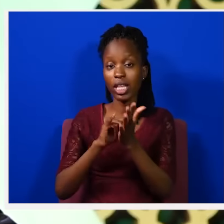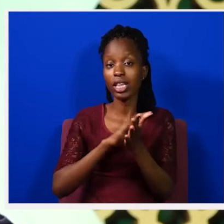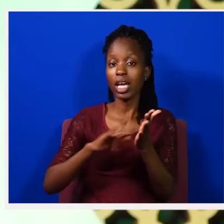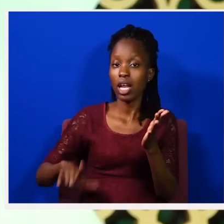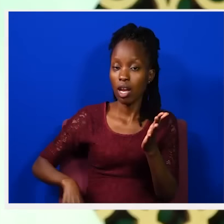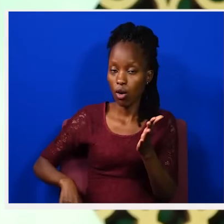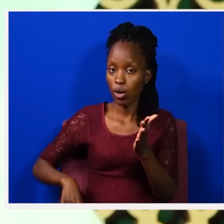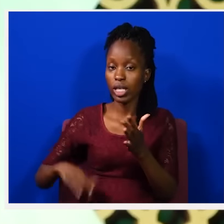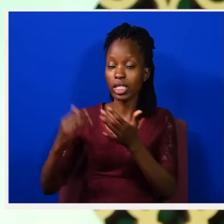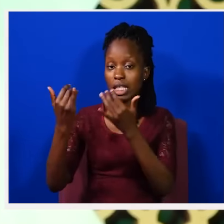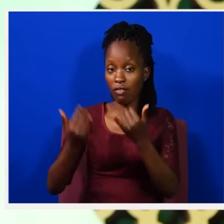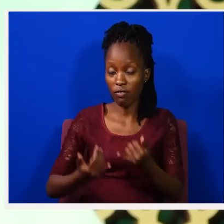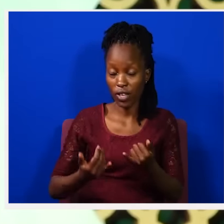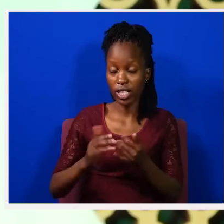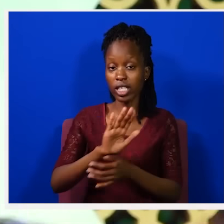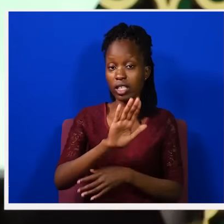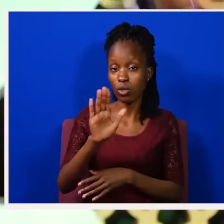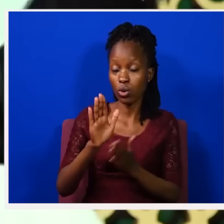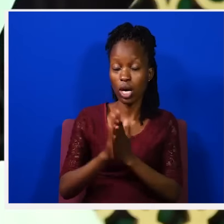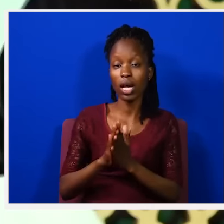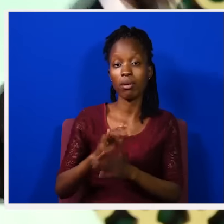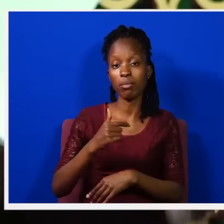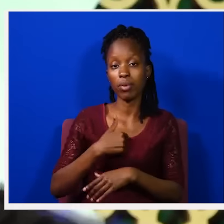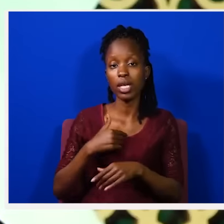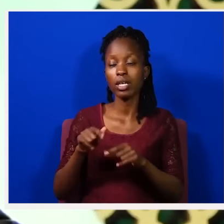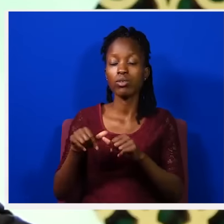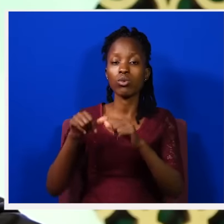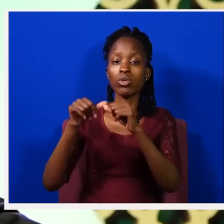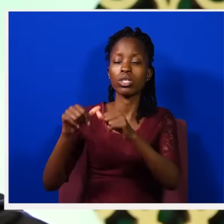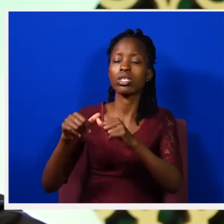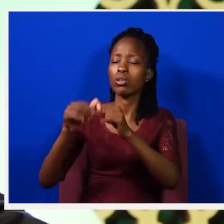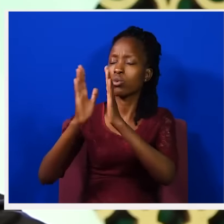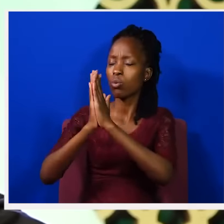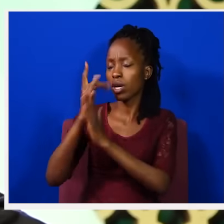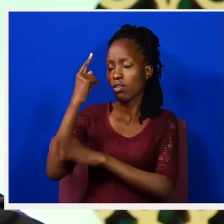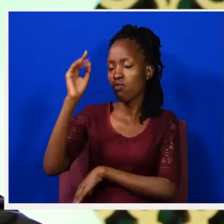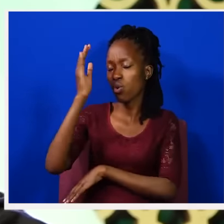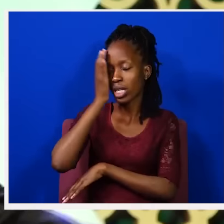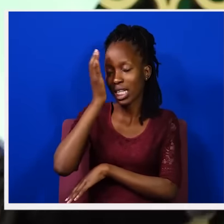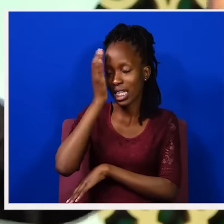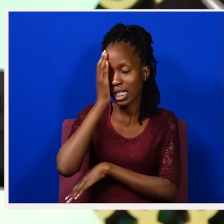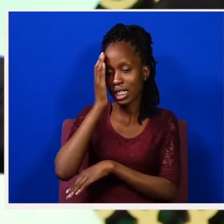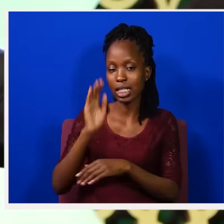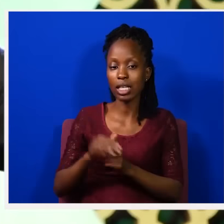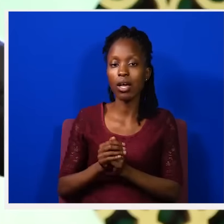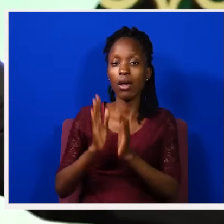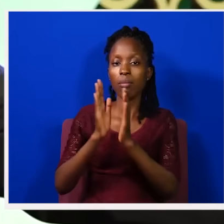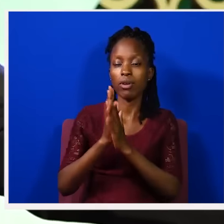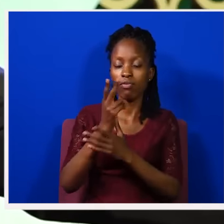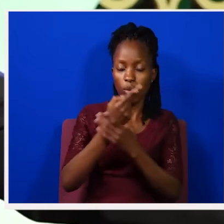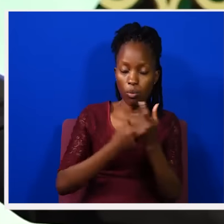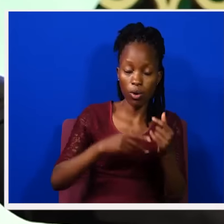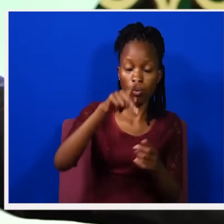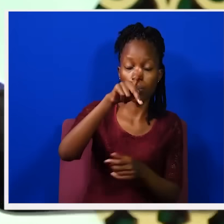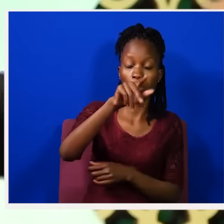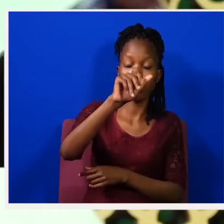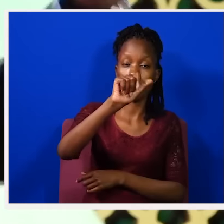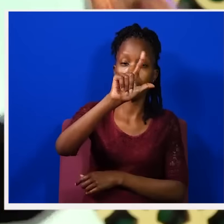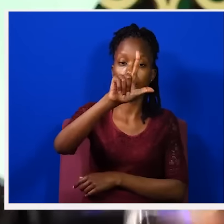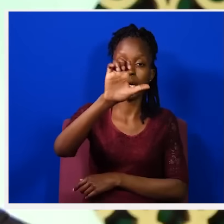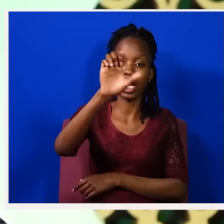God is inviting you and inviting us to continue commending this nation and this people, praying for both the Palestinians